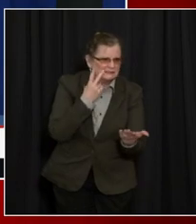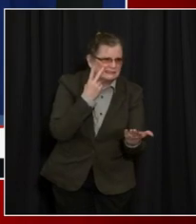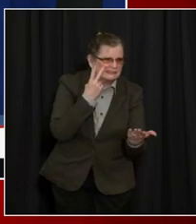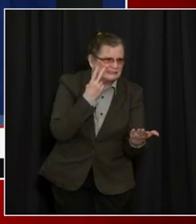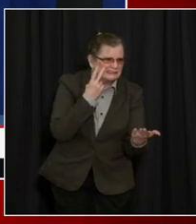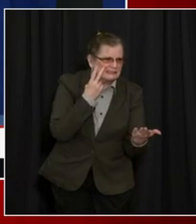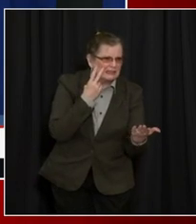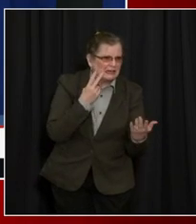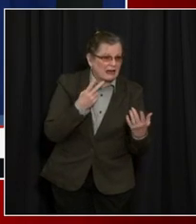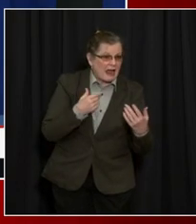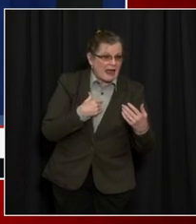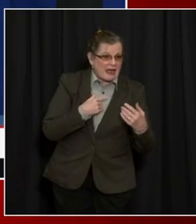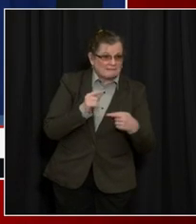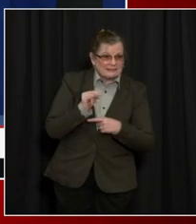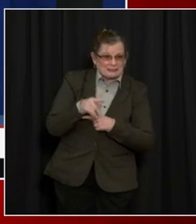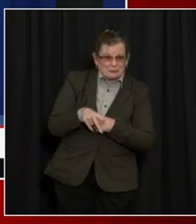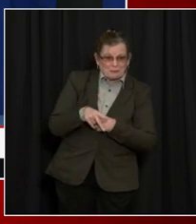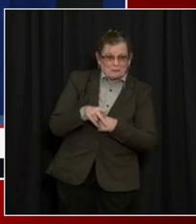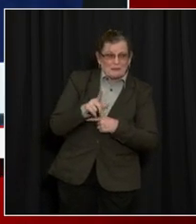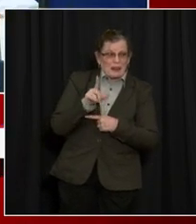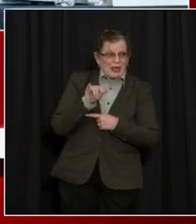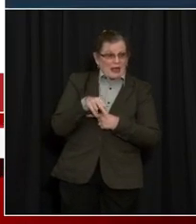at